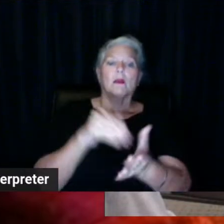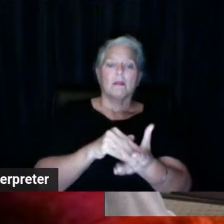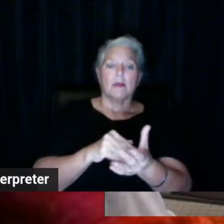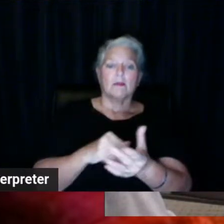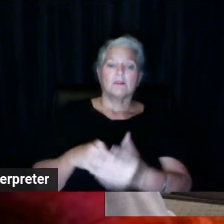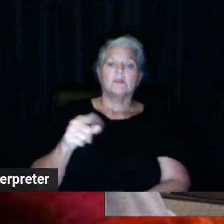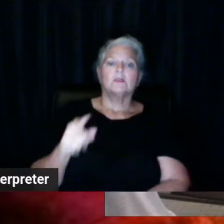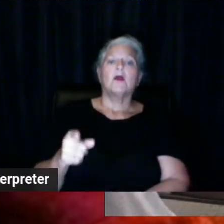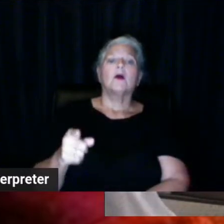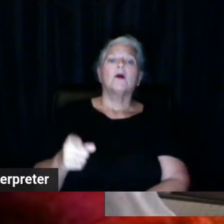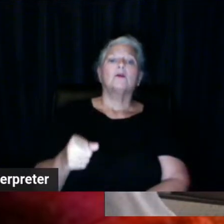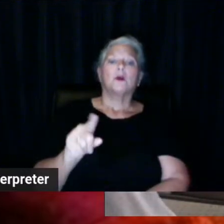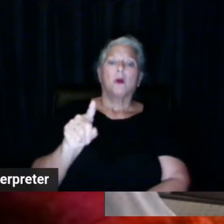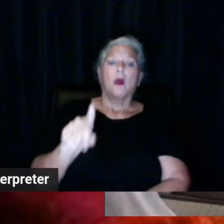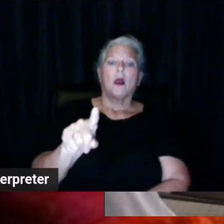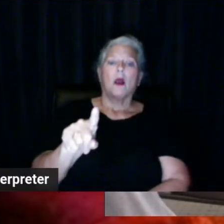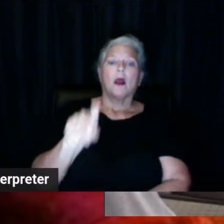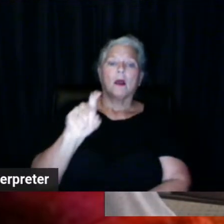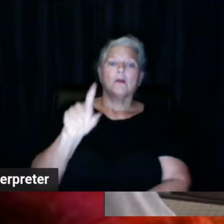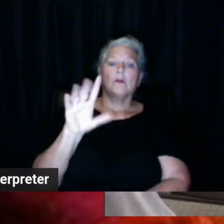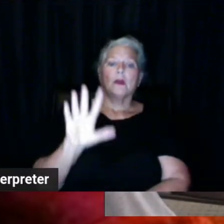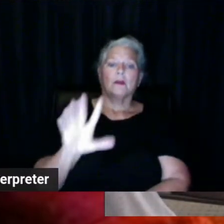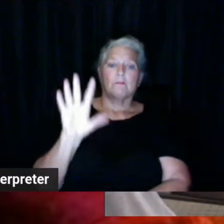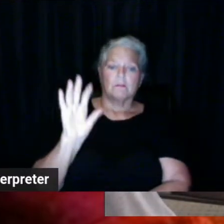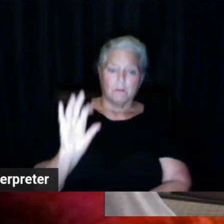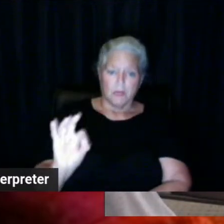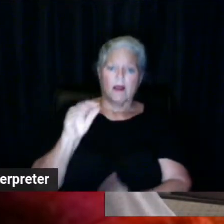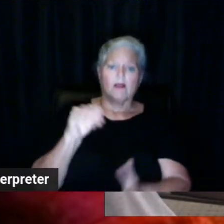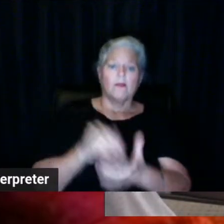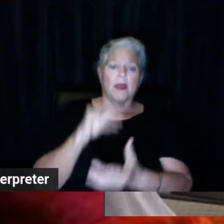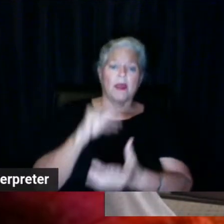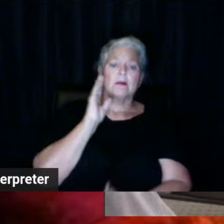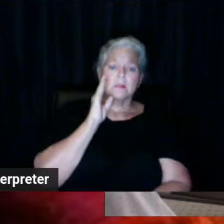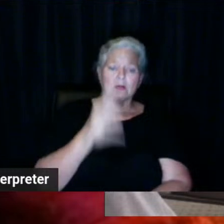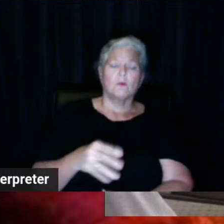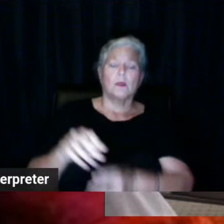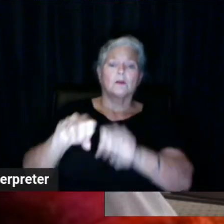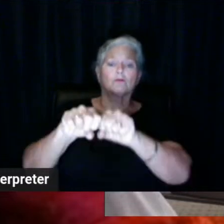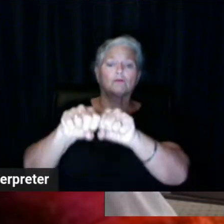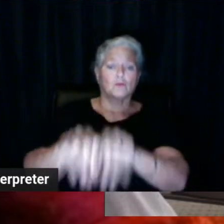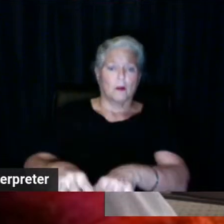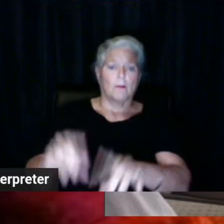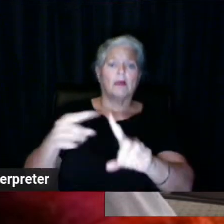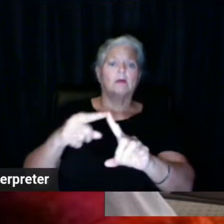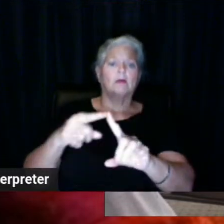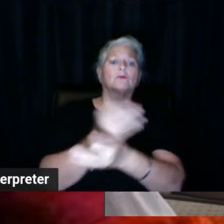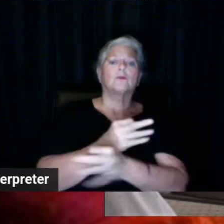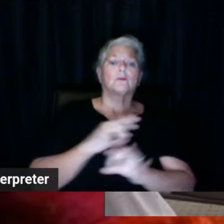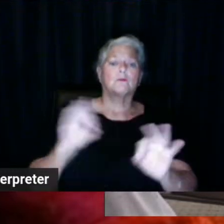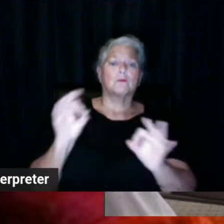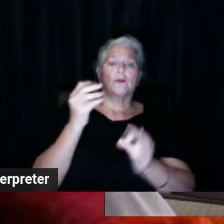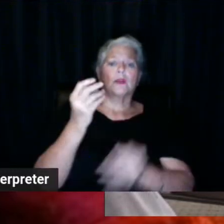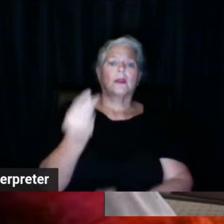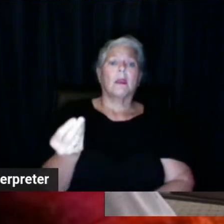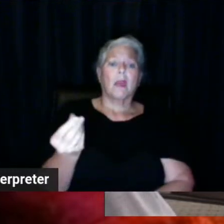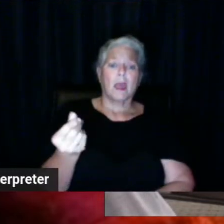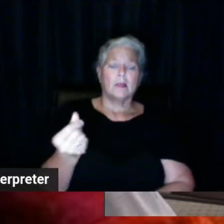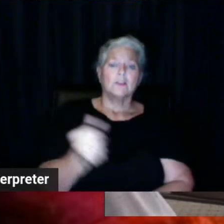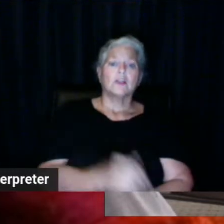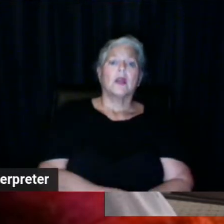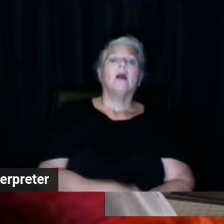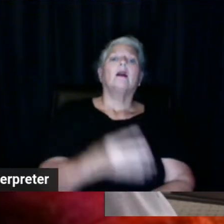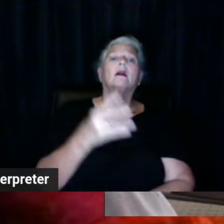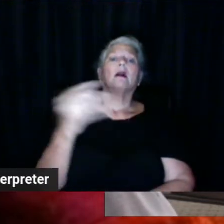159,000 that will drop out to free cash as a result of that, assuming the finance committee has concurring votes tomorrow night. And I just also wanted to